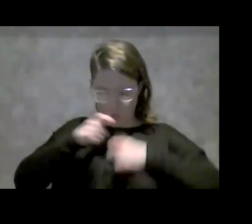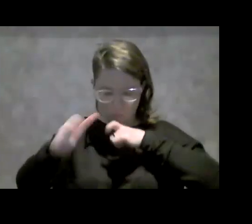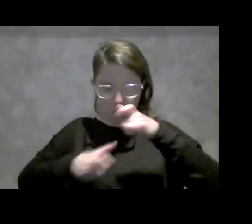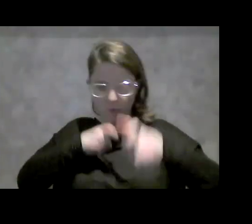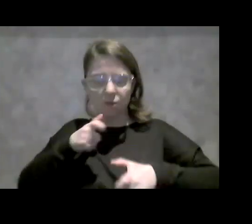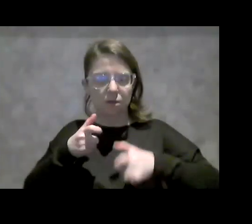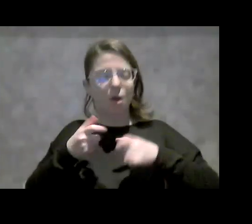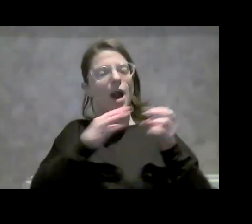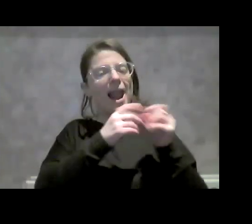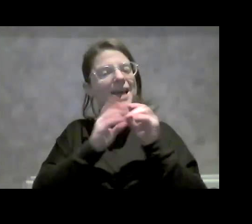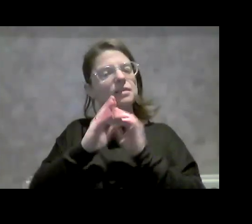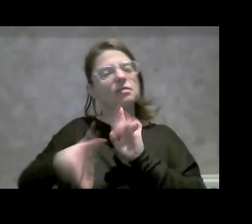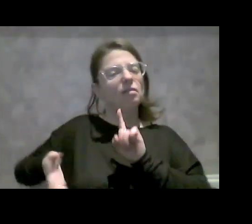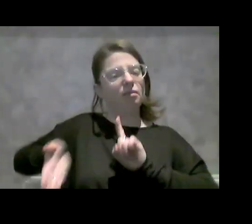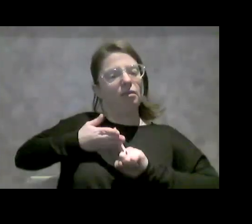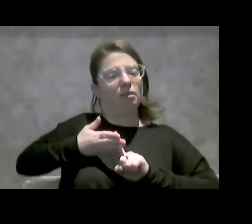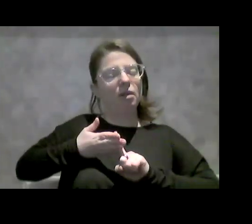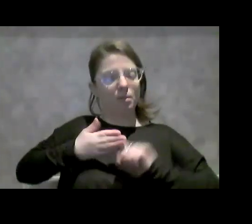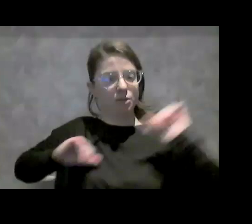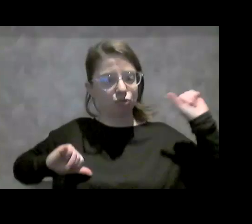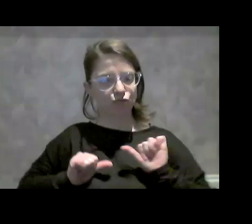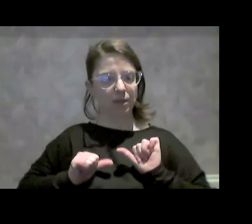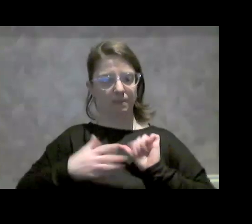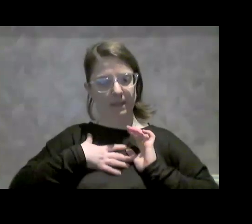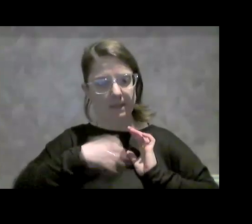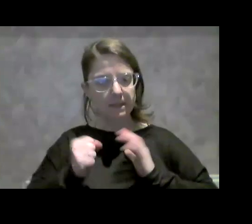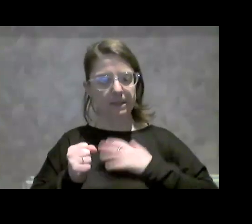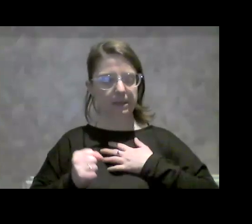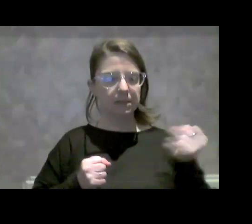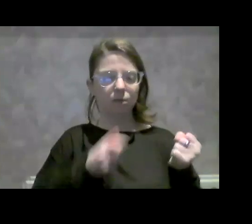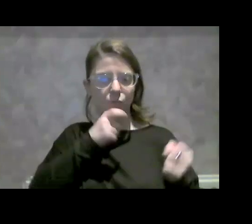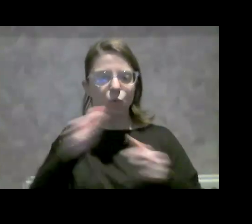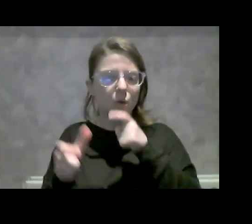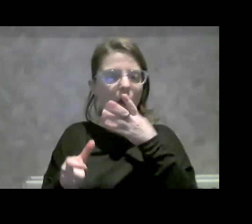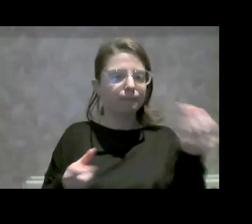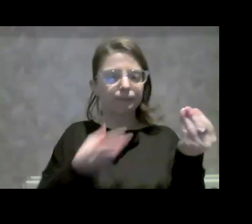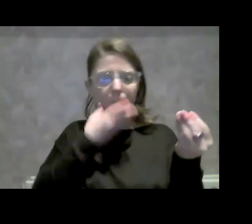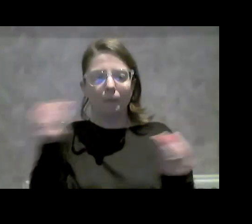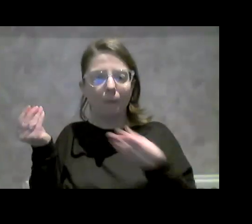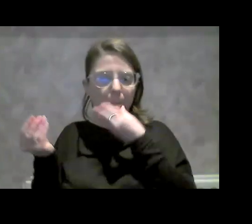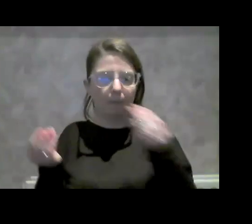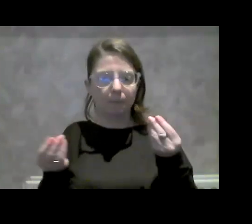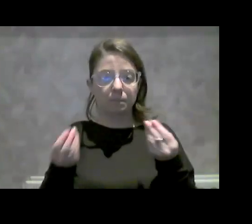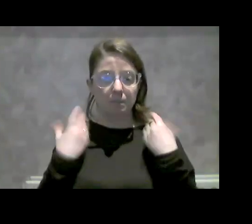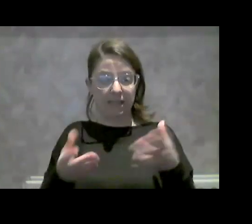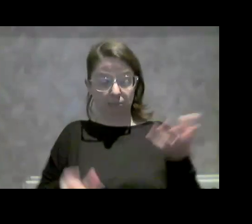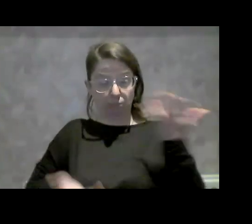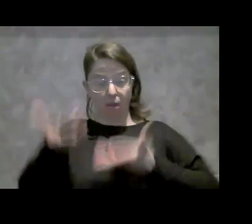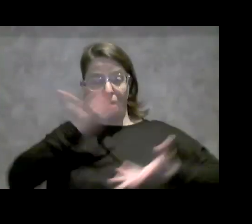ladies by the theft. We've been stripped, speechless, bereft of words, sank and double drowned,